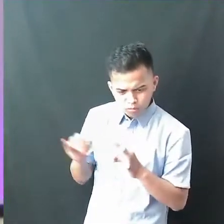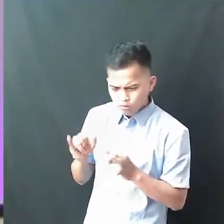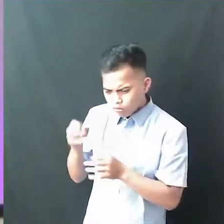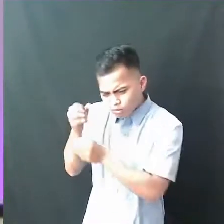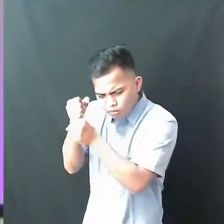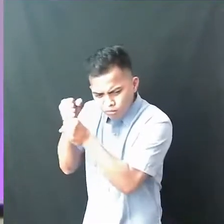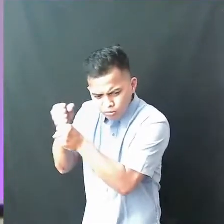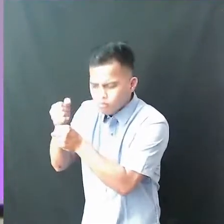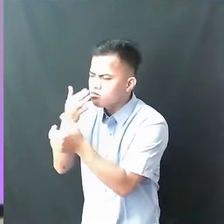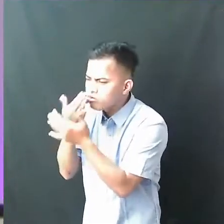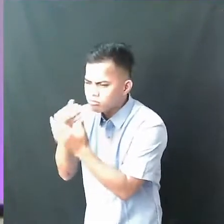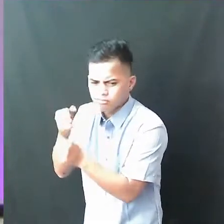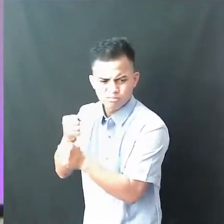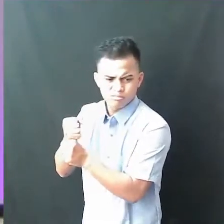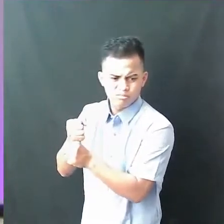Divine nature.